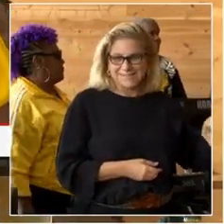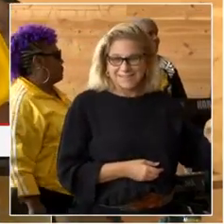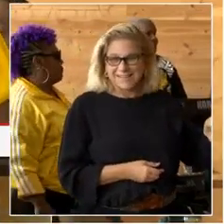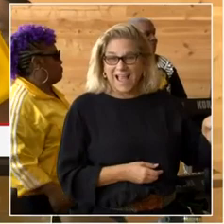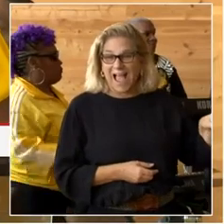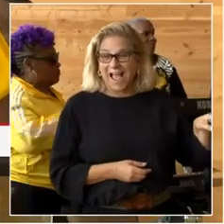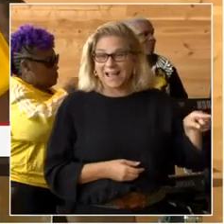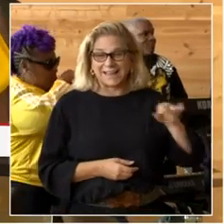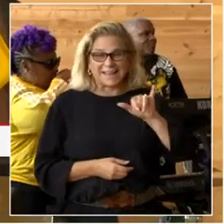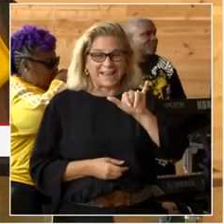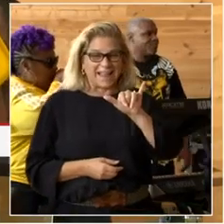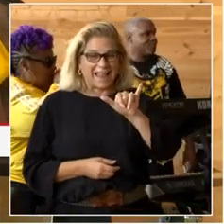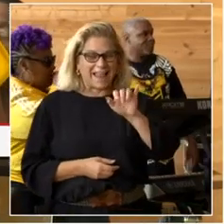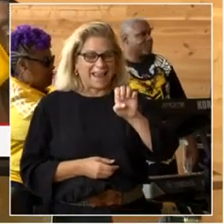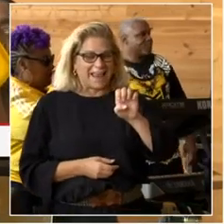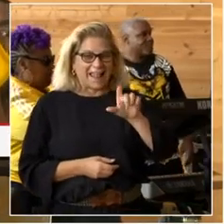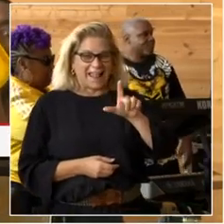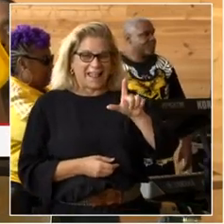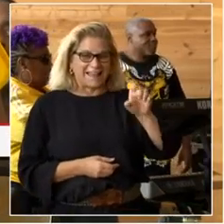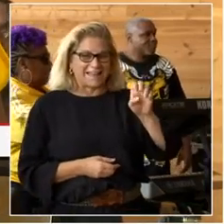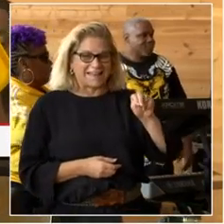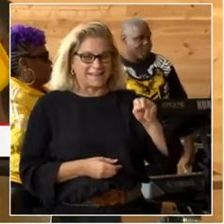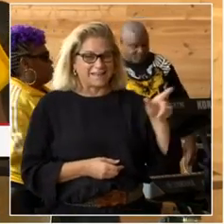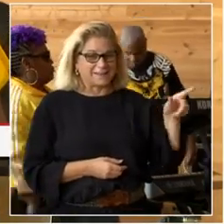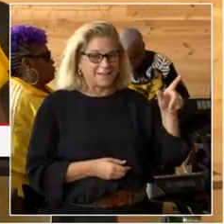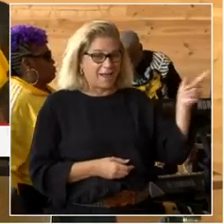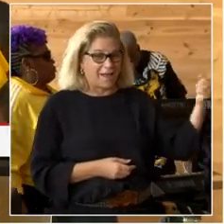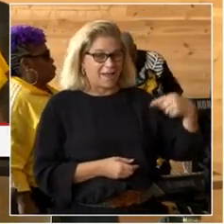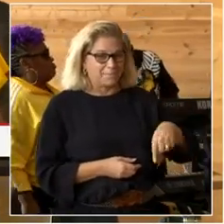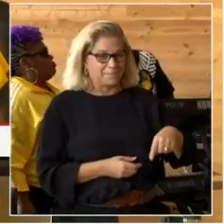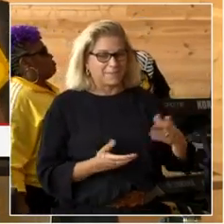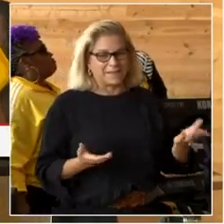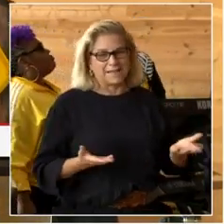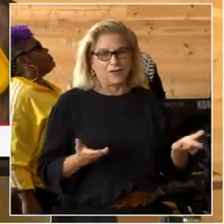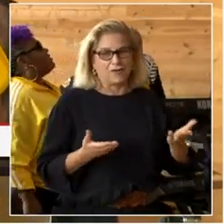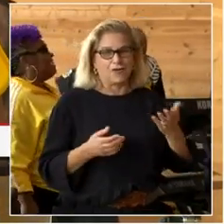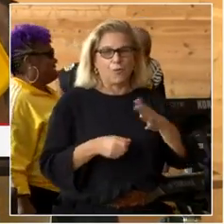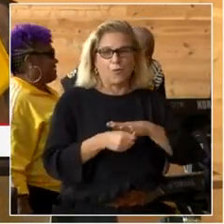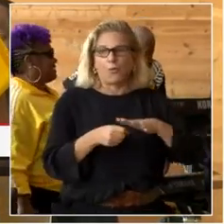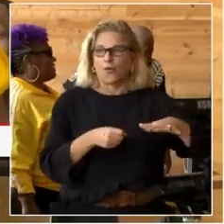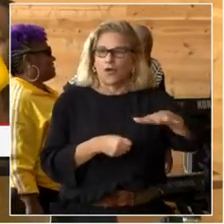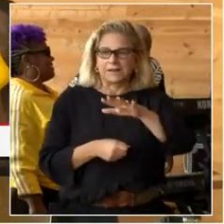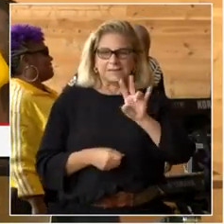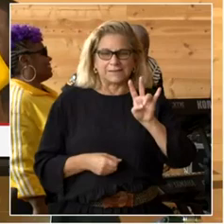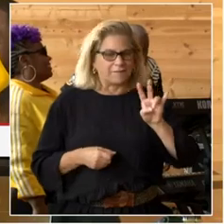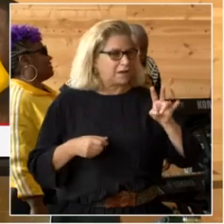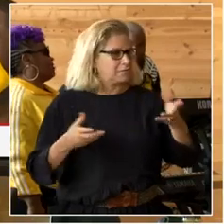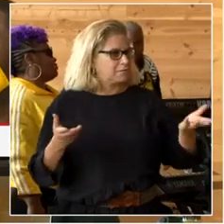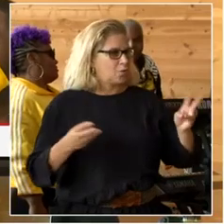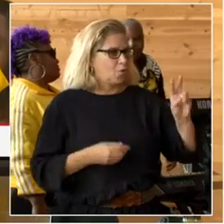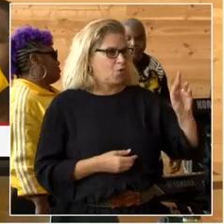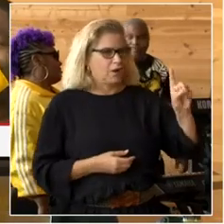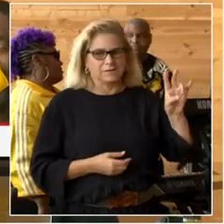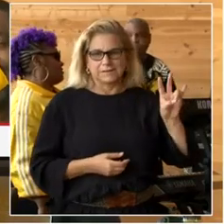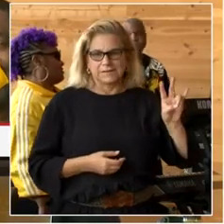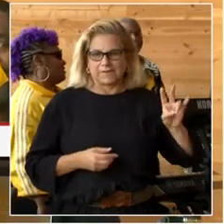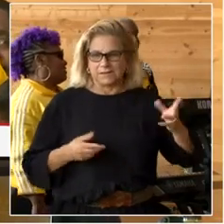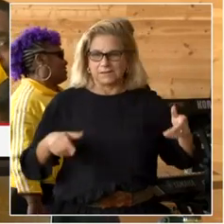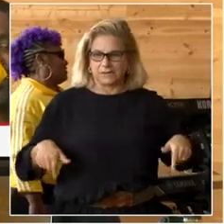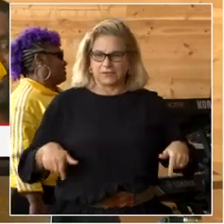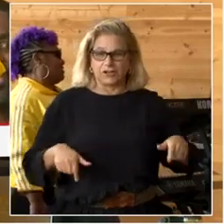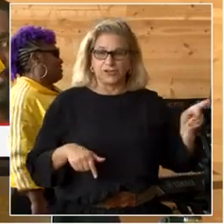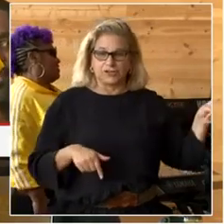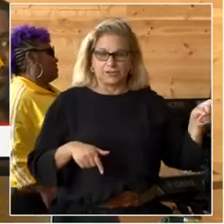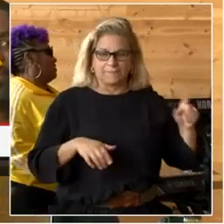Beauty Marketplace that is coming to Ward 7 at the Market 7 retail space. Rahama Wright founded Yaleen